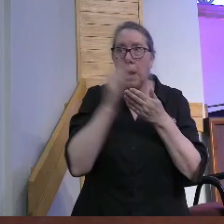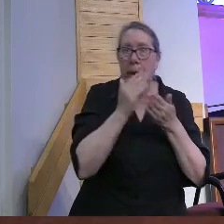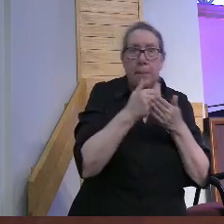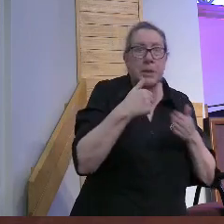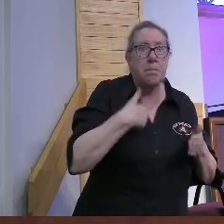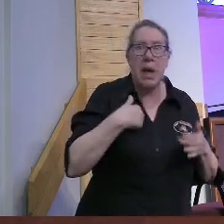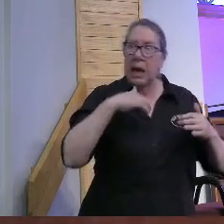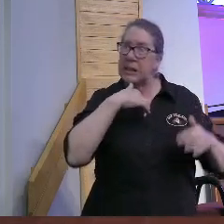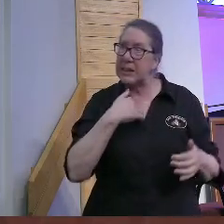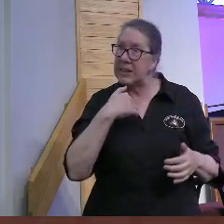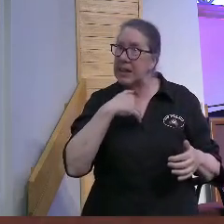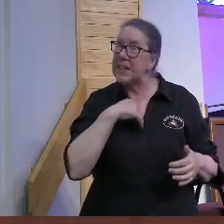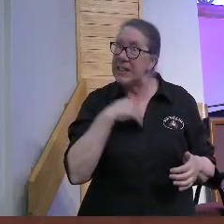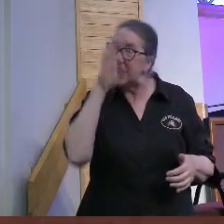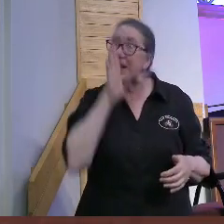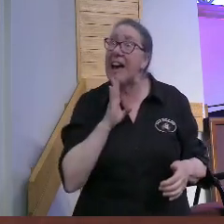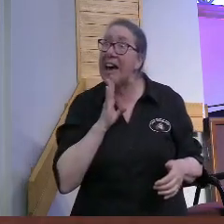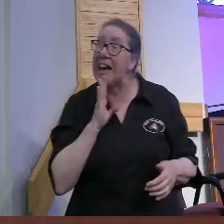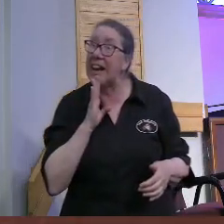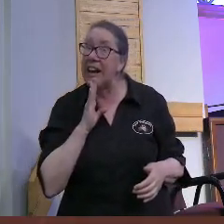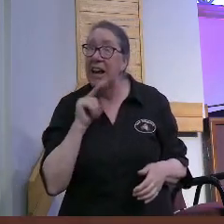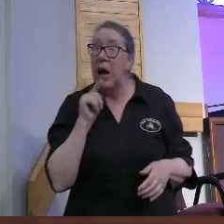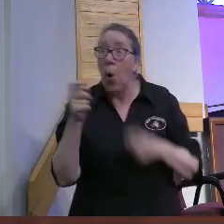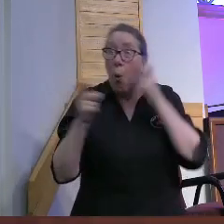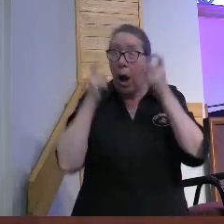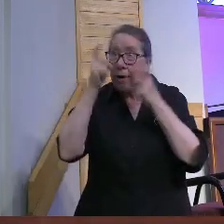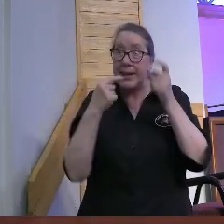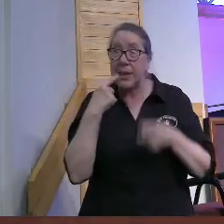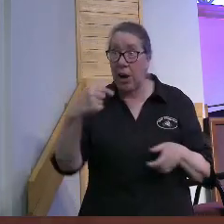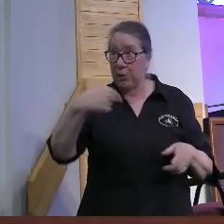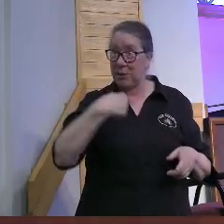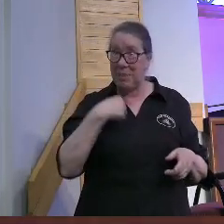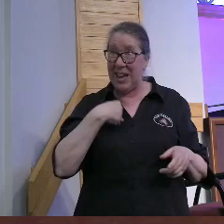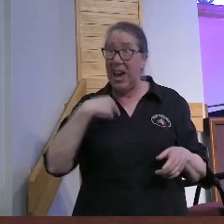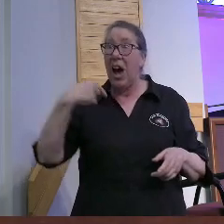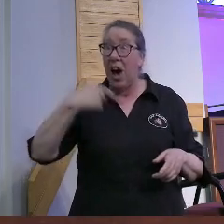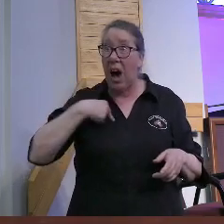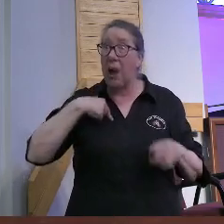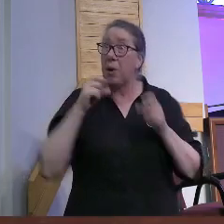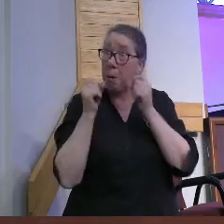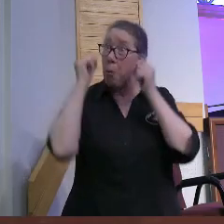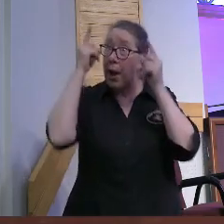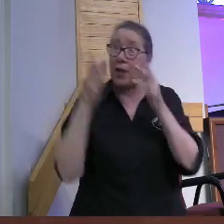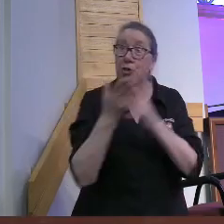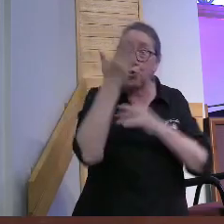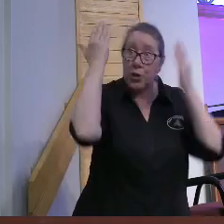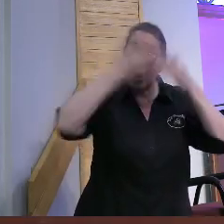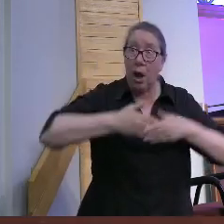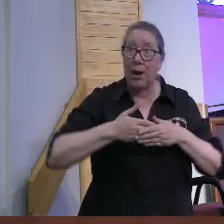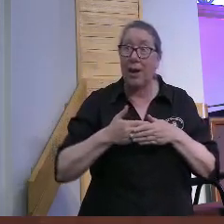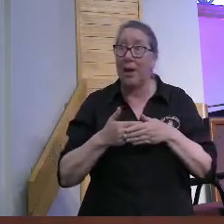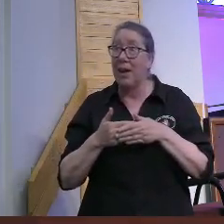feel. Worry tells me how to act. Worry says, I'm going to keep you up all night. Worry is concern that